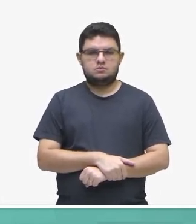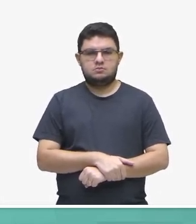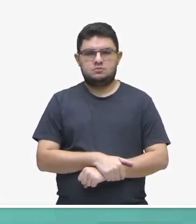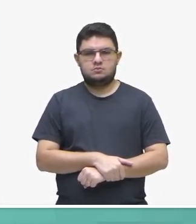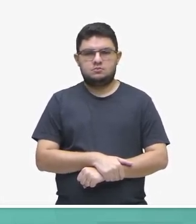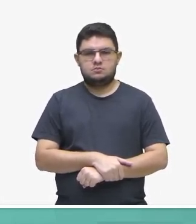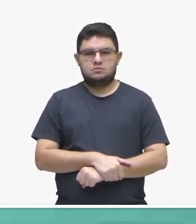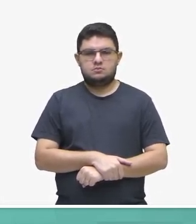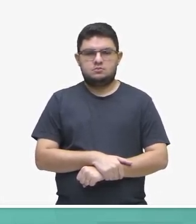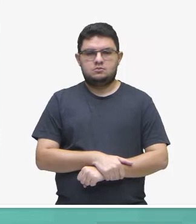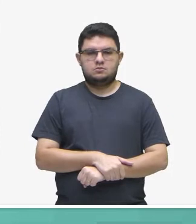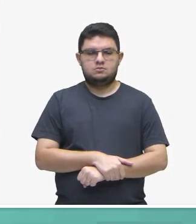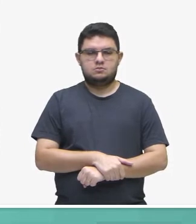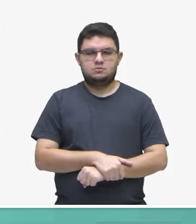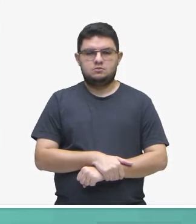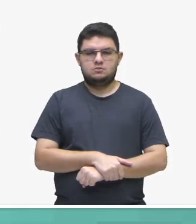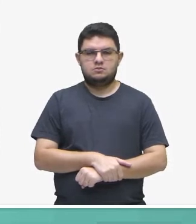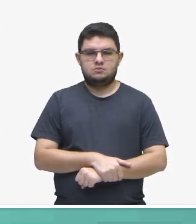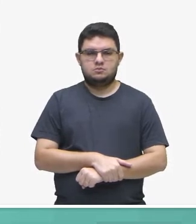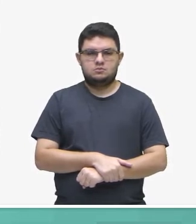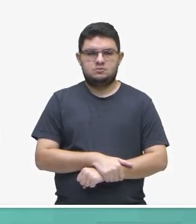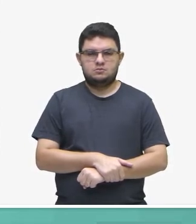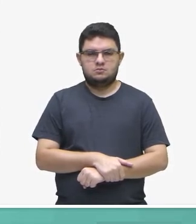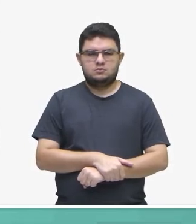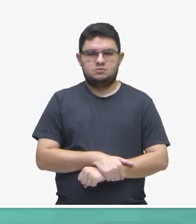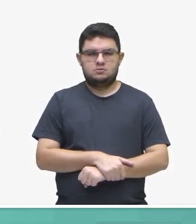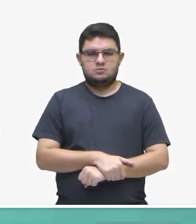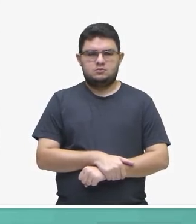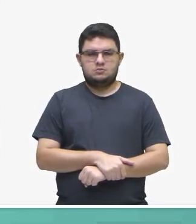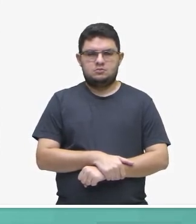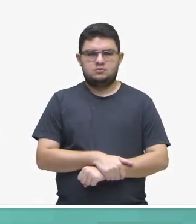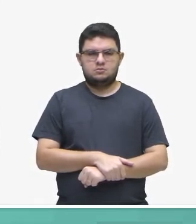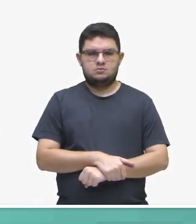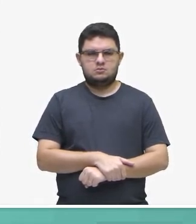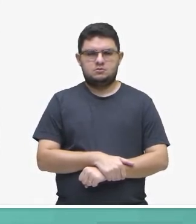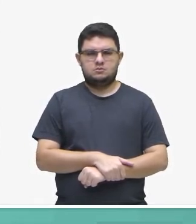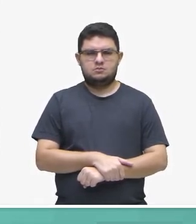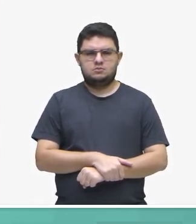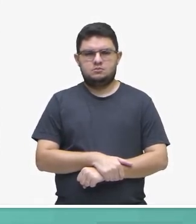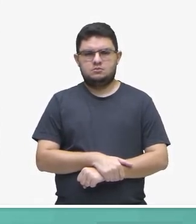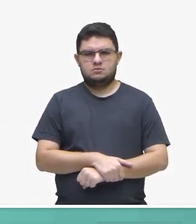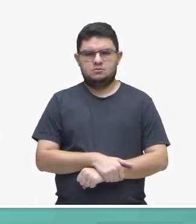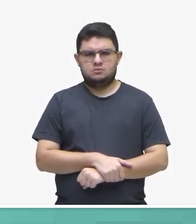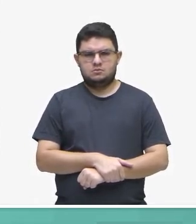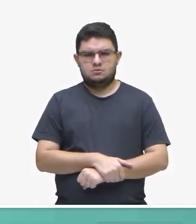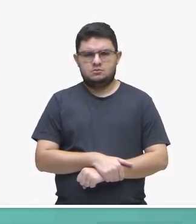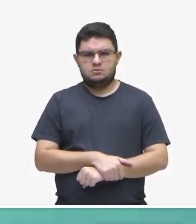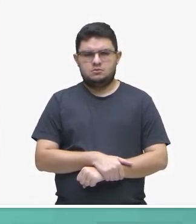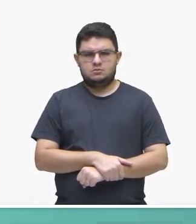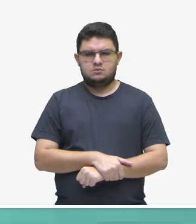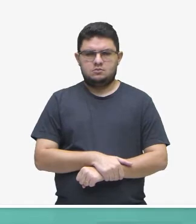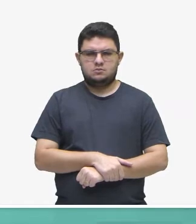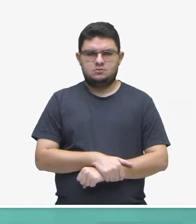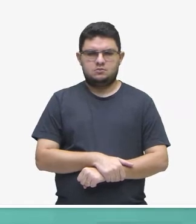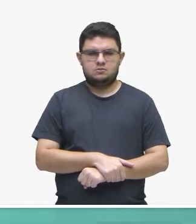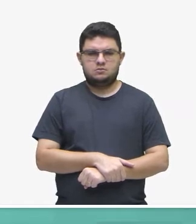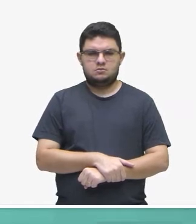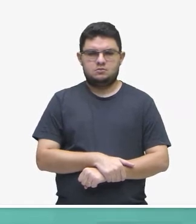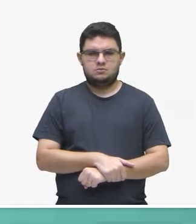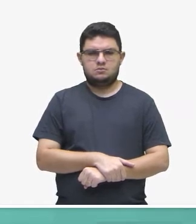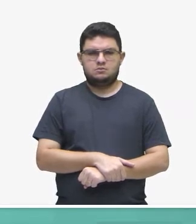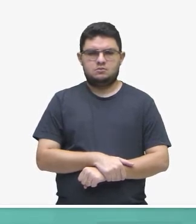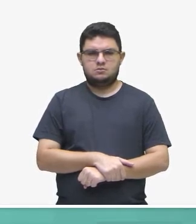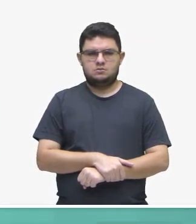you decreased the stress levels. I think I will keep practicing. It's already part of my